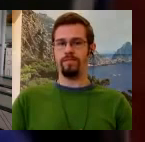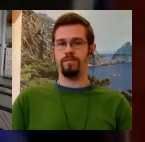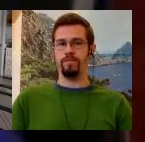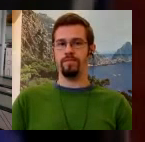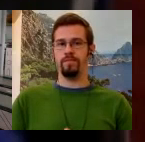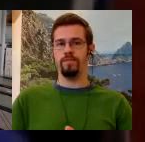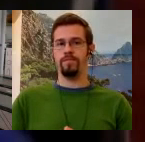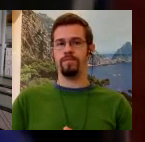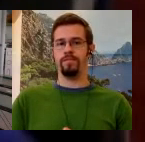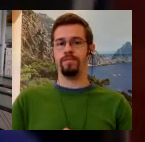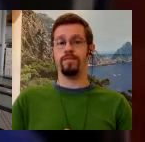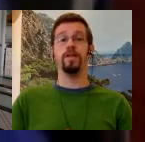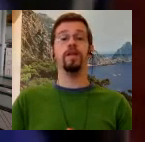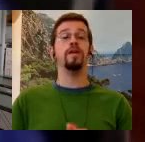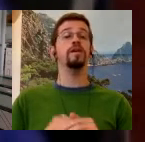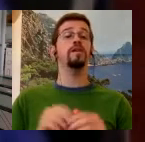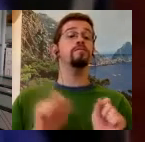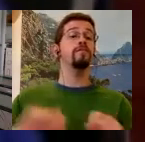Okay, Val, if you could bring up the slide again.